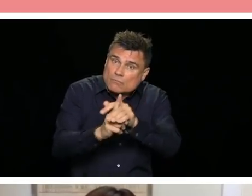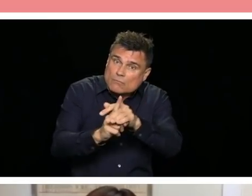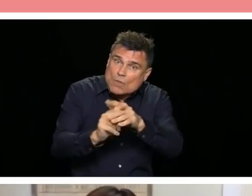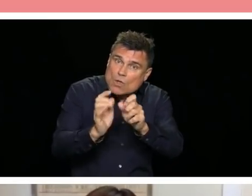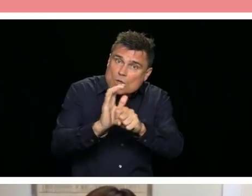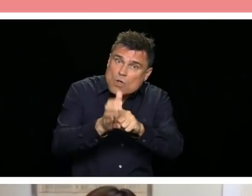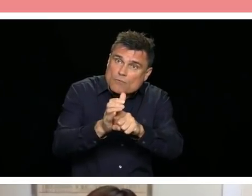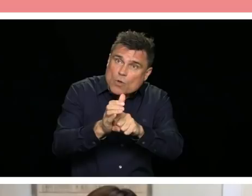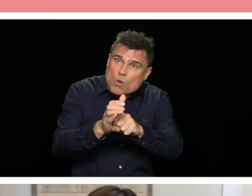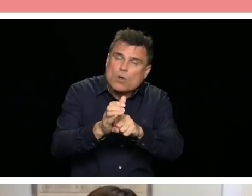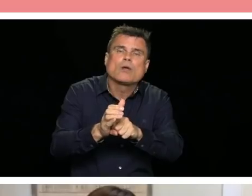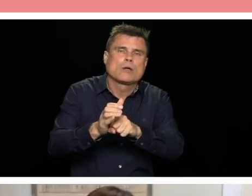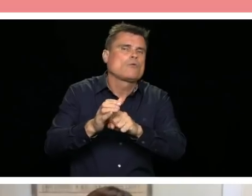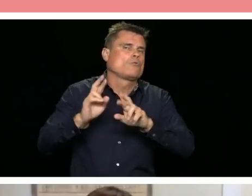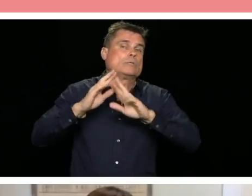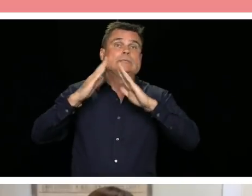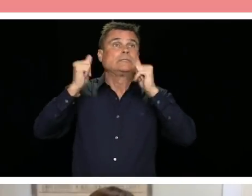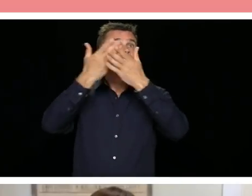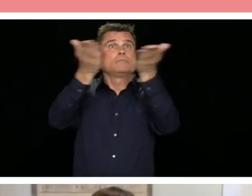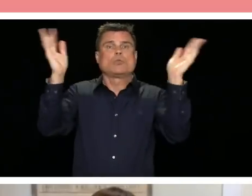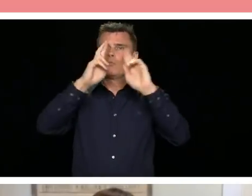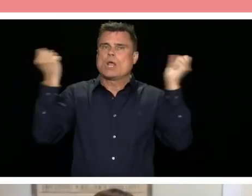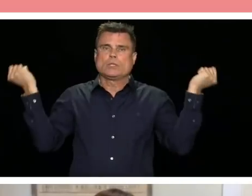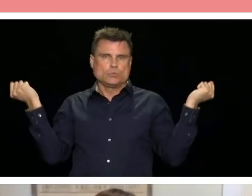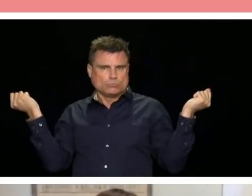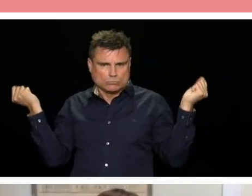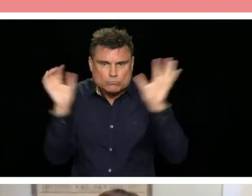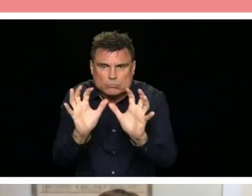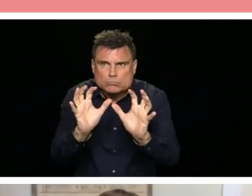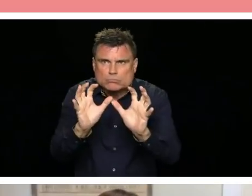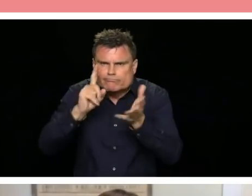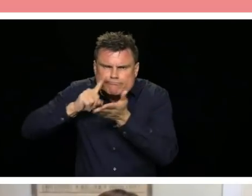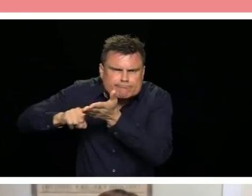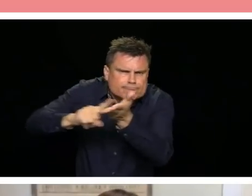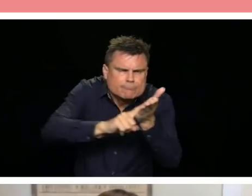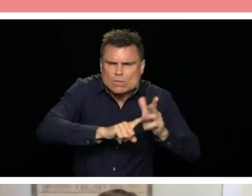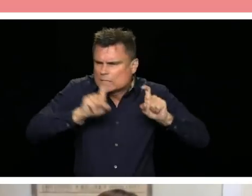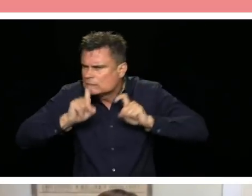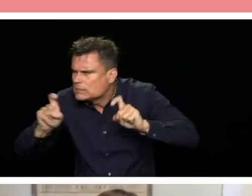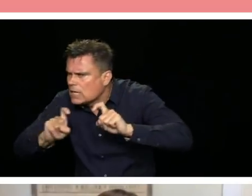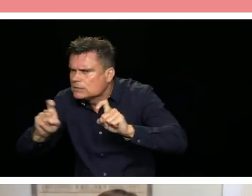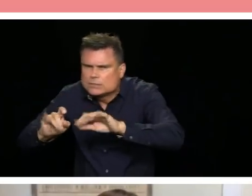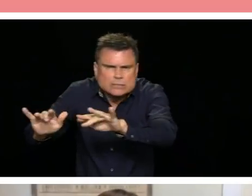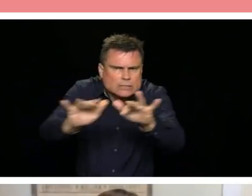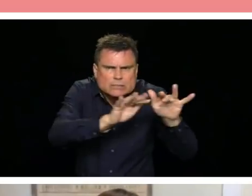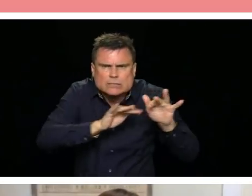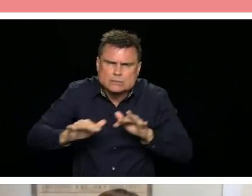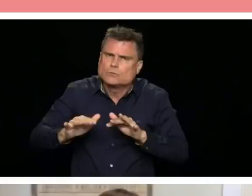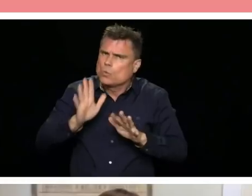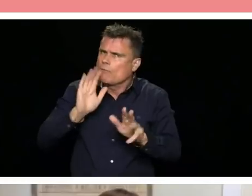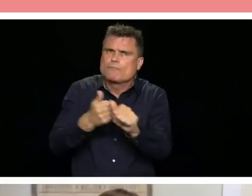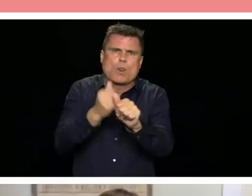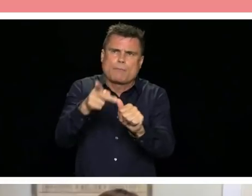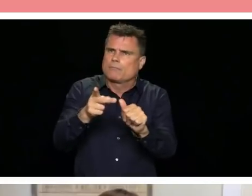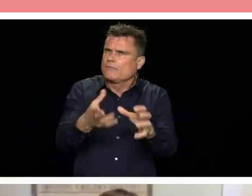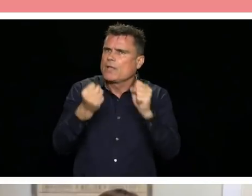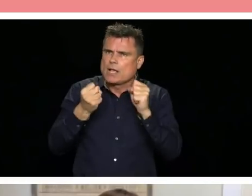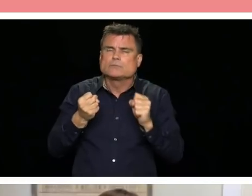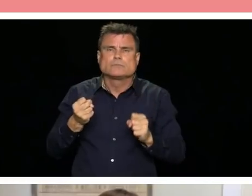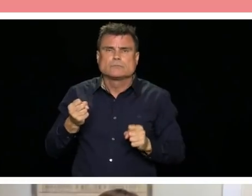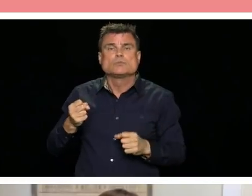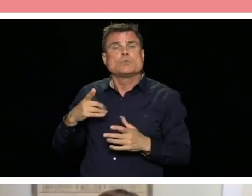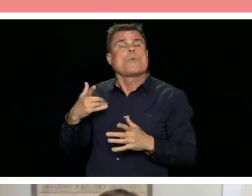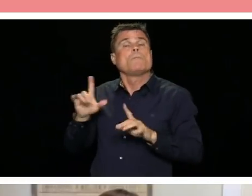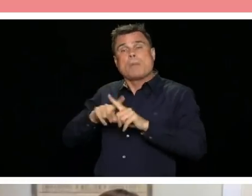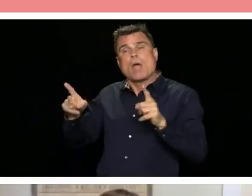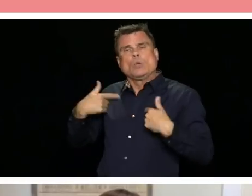end. So we have good literature that we draw on. We have our own numbers in the province, and recommendations that we make now,